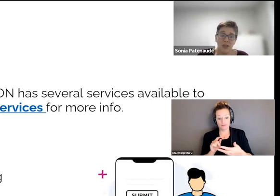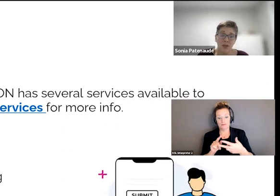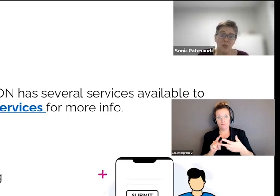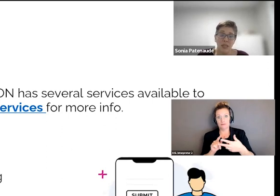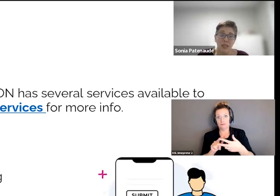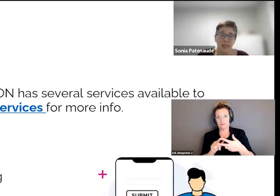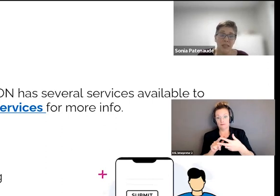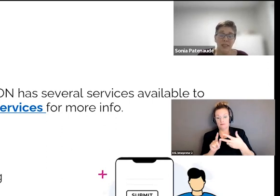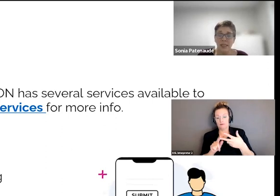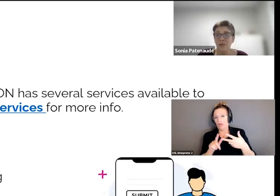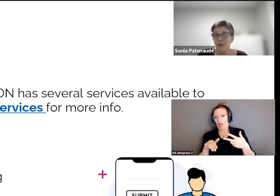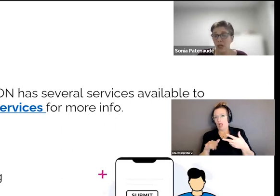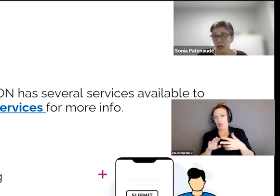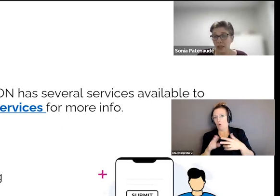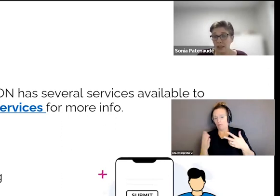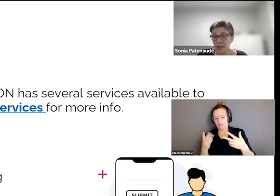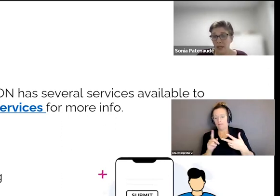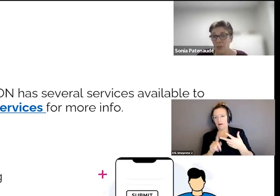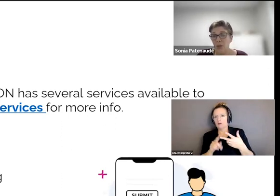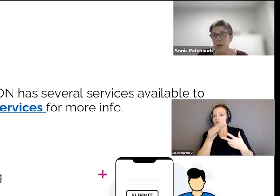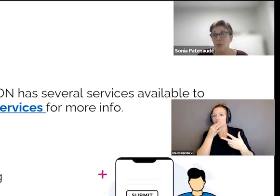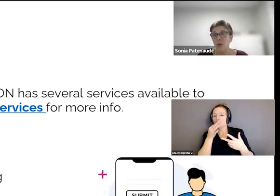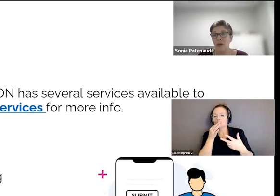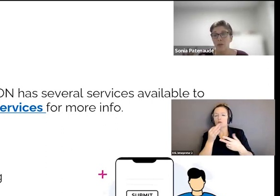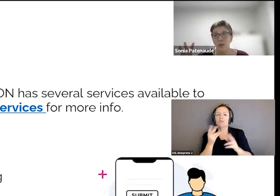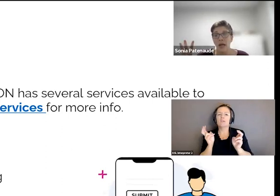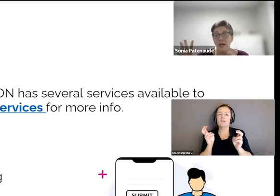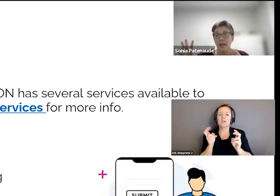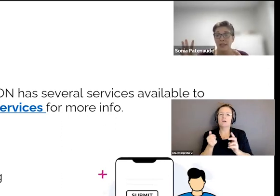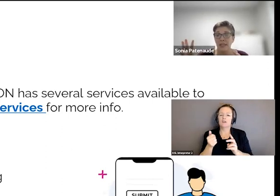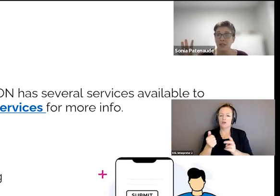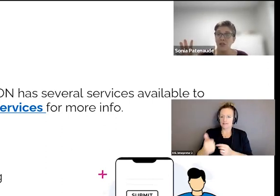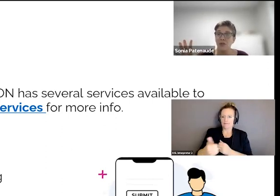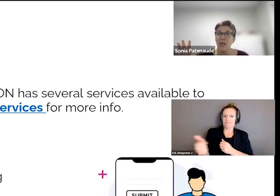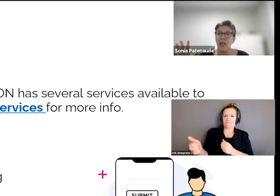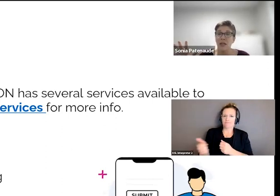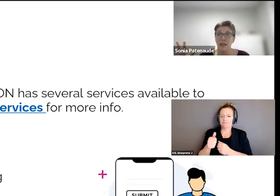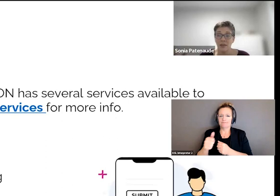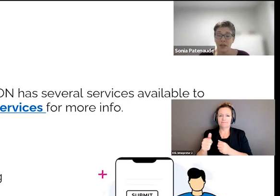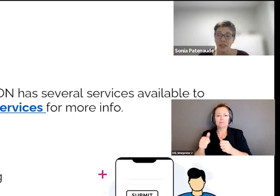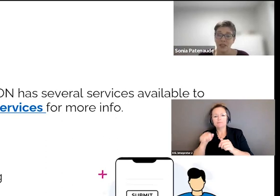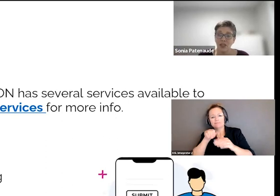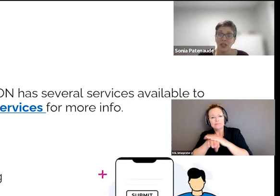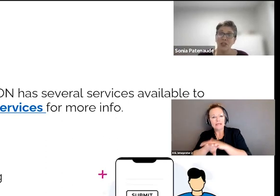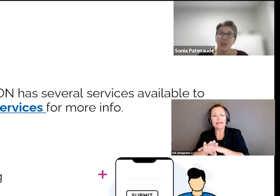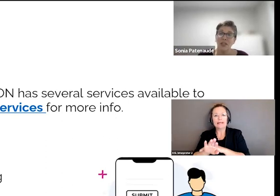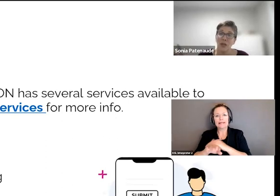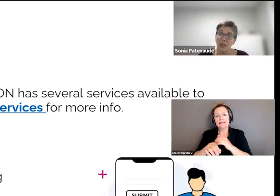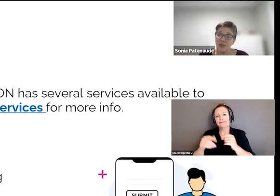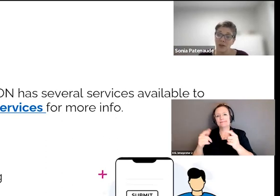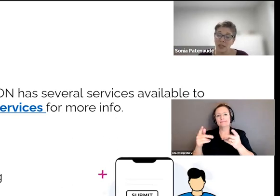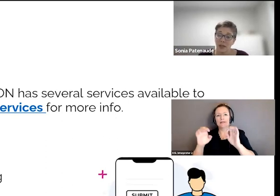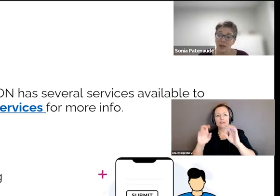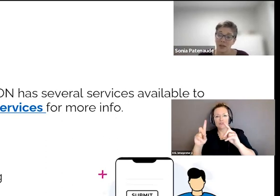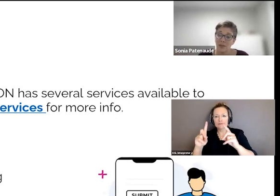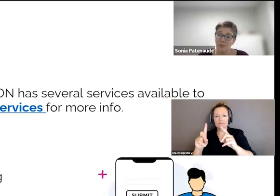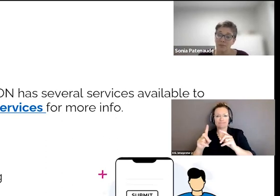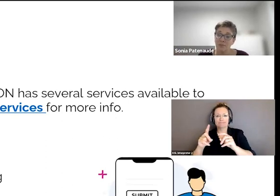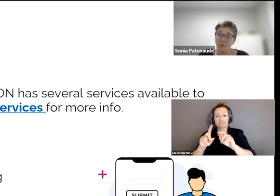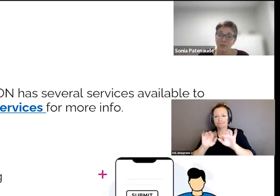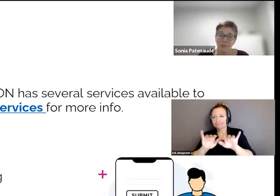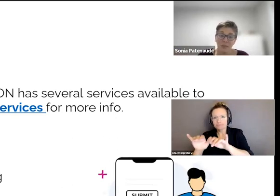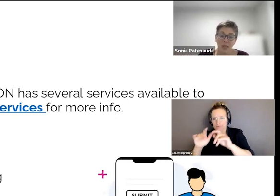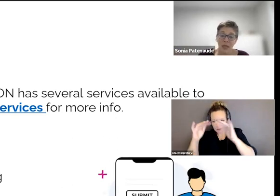be open soon is a self-guided type program where you have access to the advanced education as well as funding